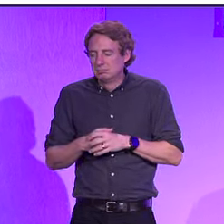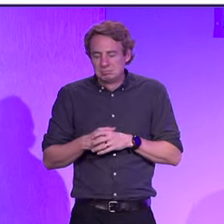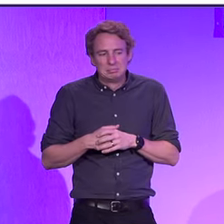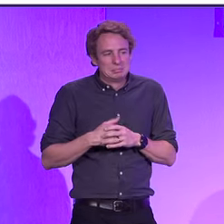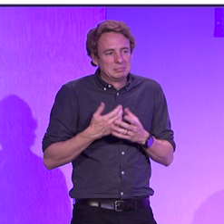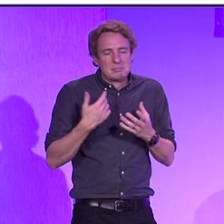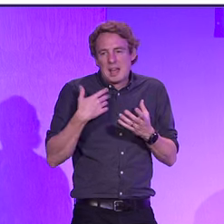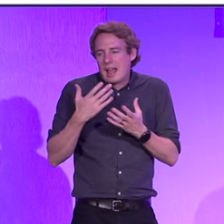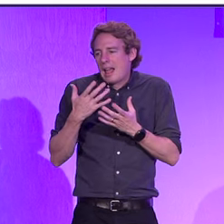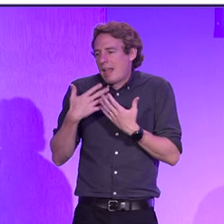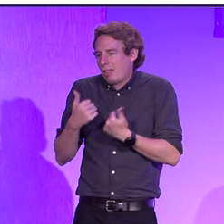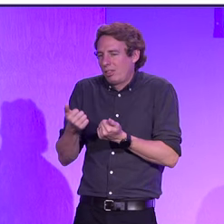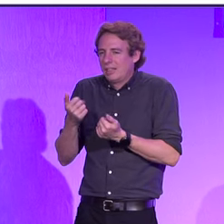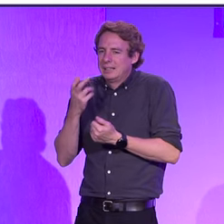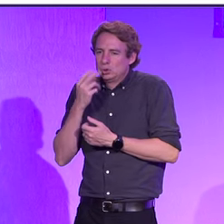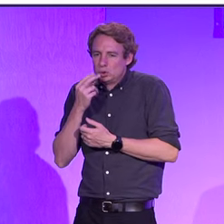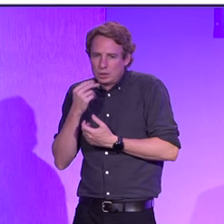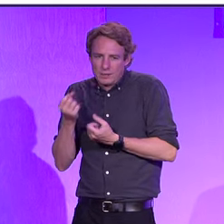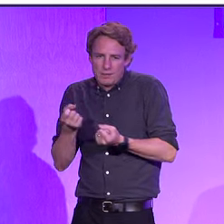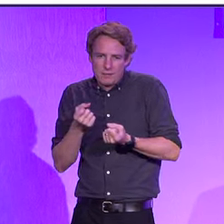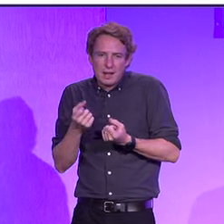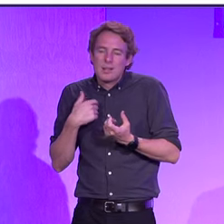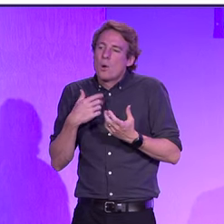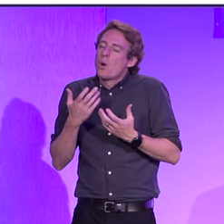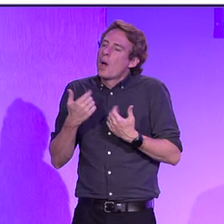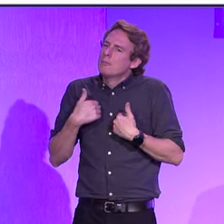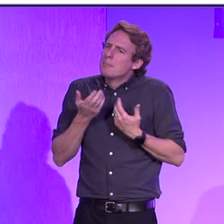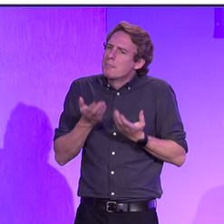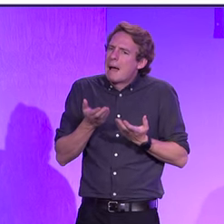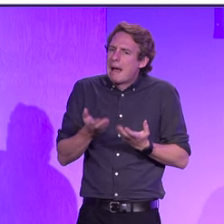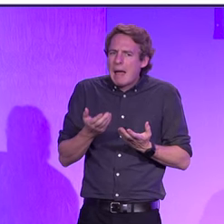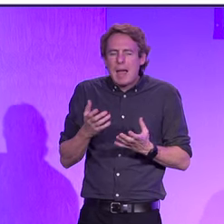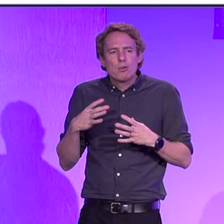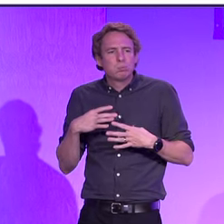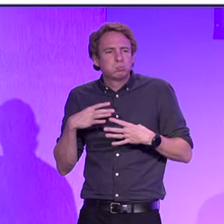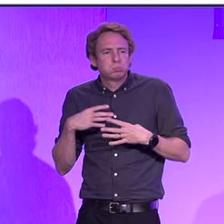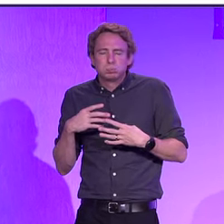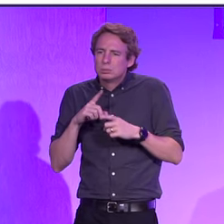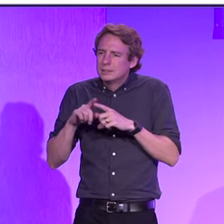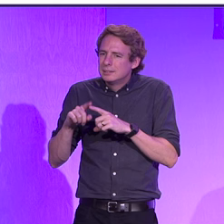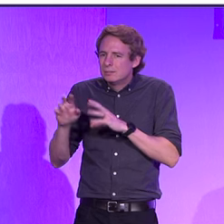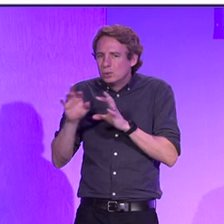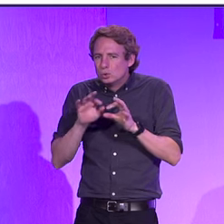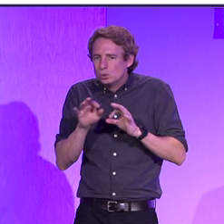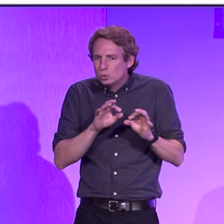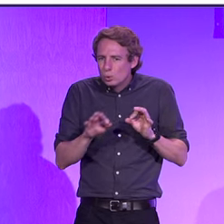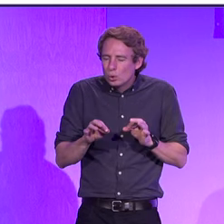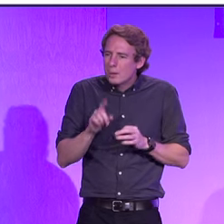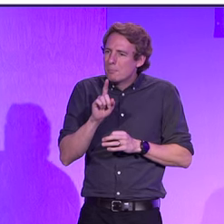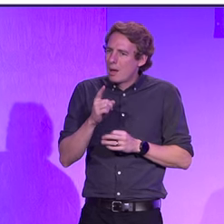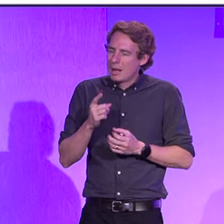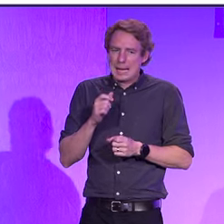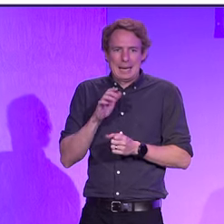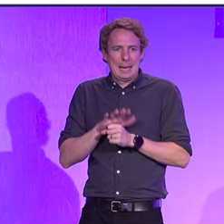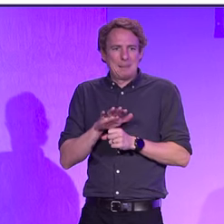for that call for sugar. So as a hobby baker, you have all this ability and choices, but it's very limited because